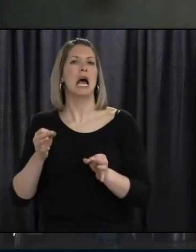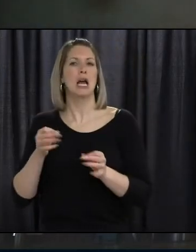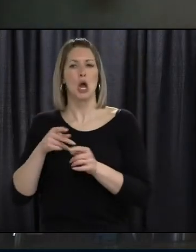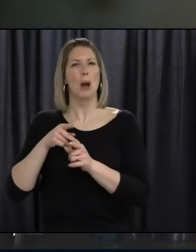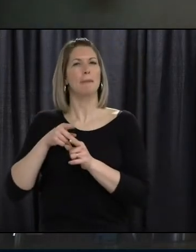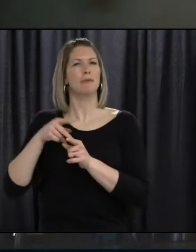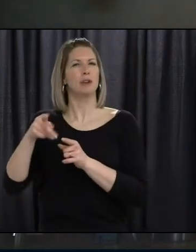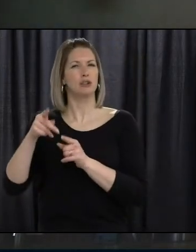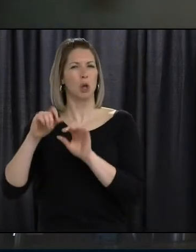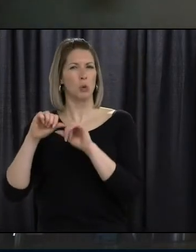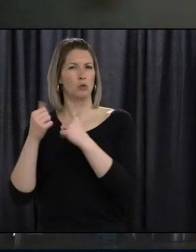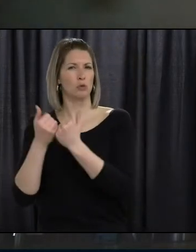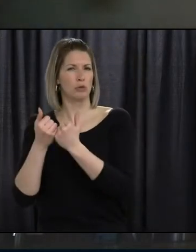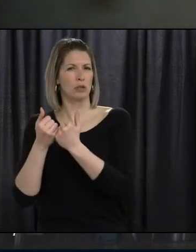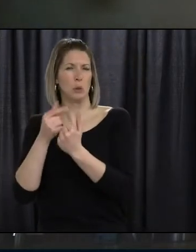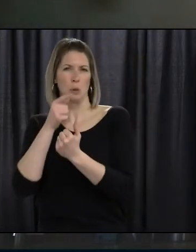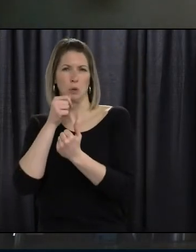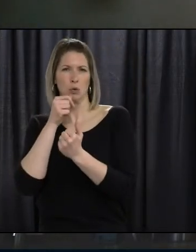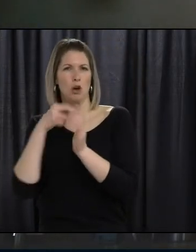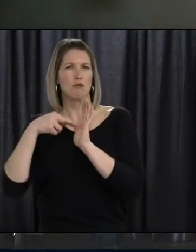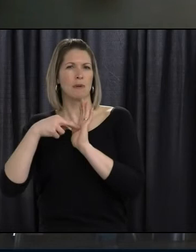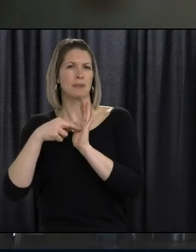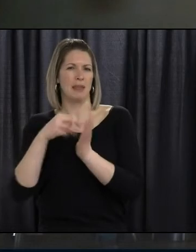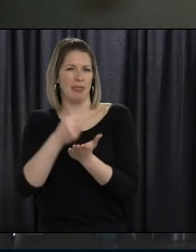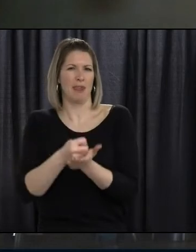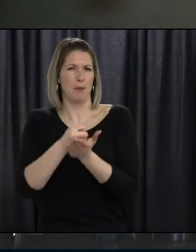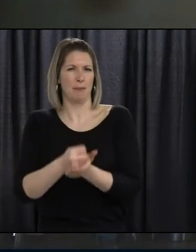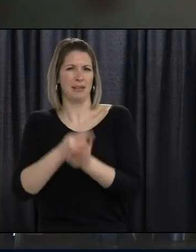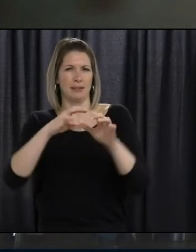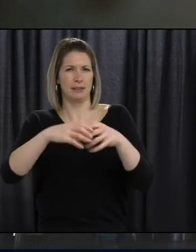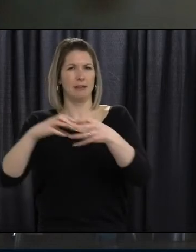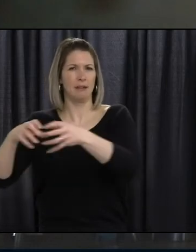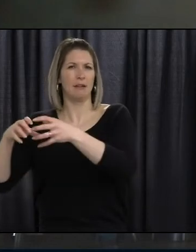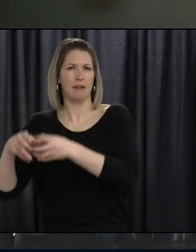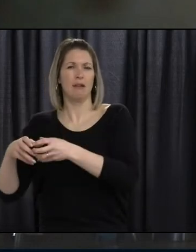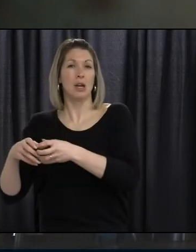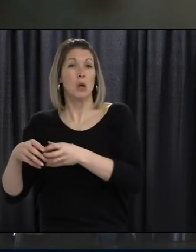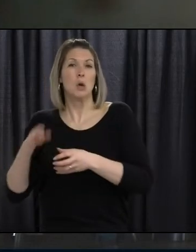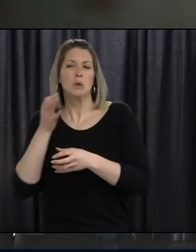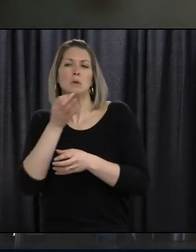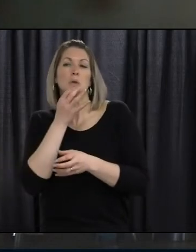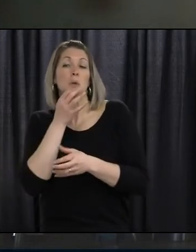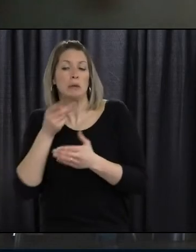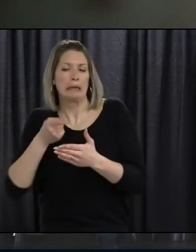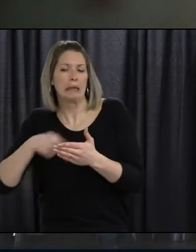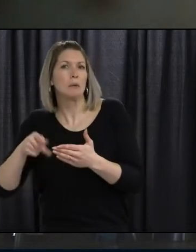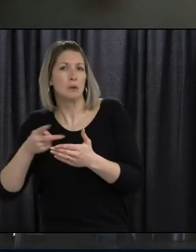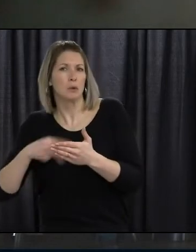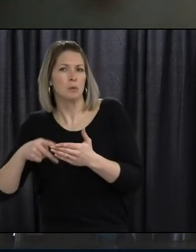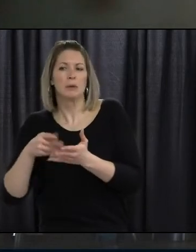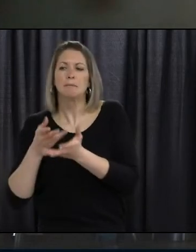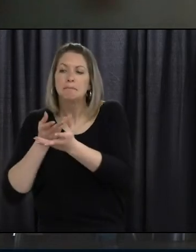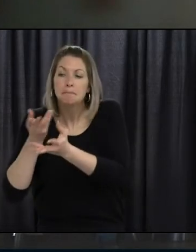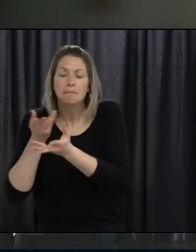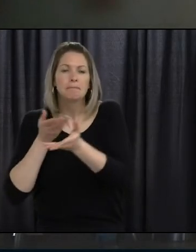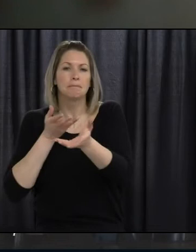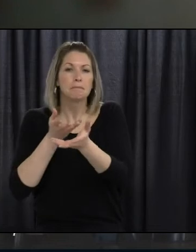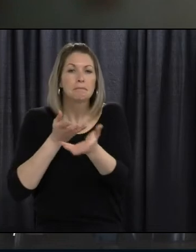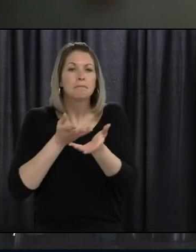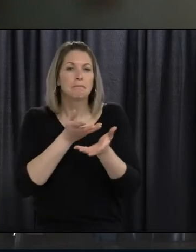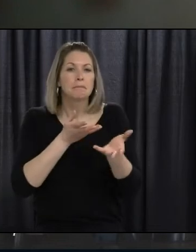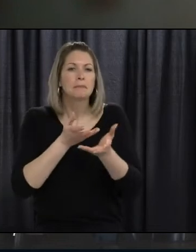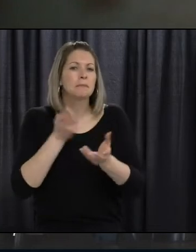professional associations that represent each of those groups over the course of the next few days to see what would be a sensible way